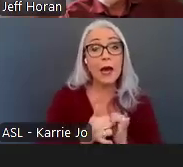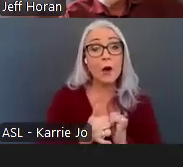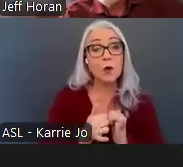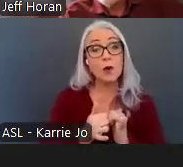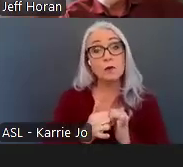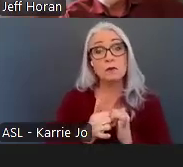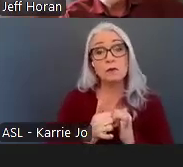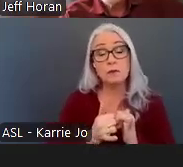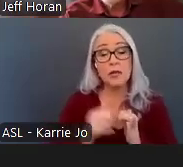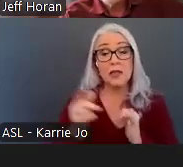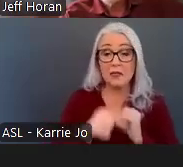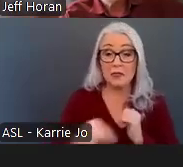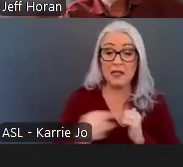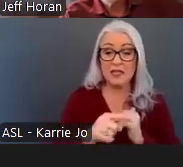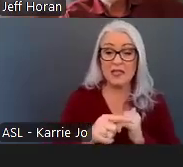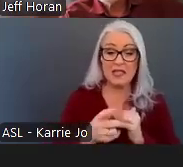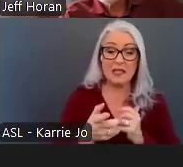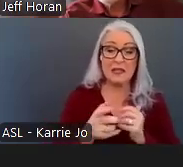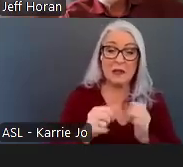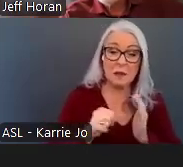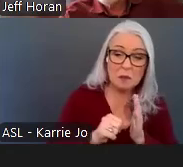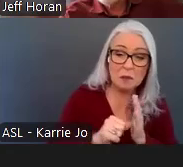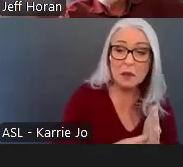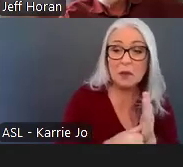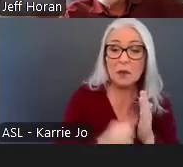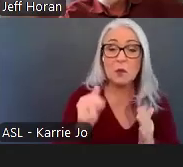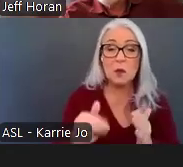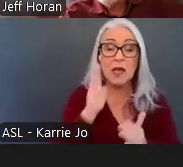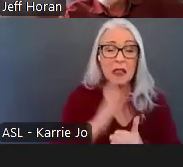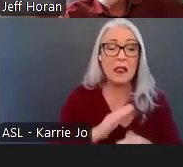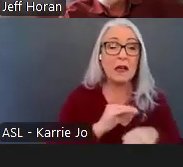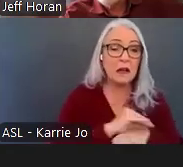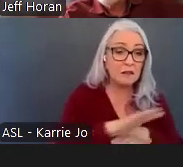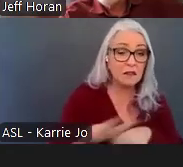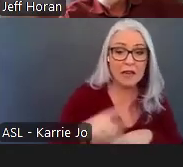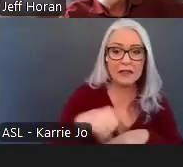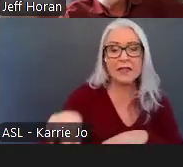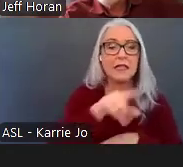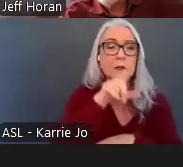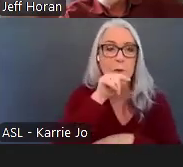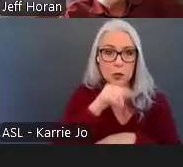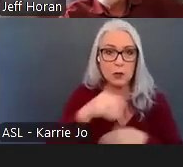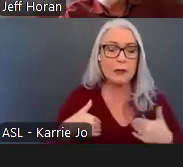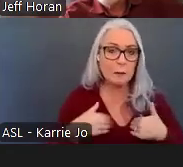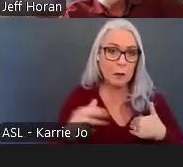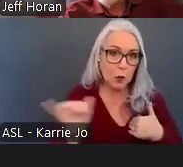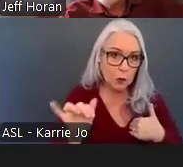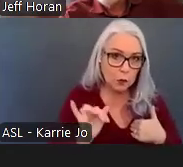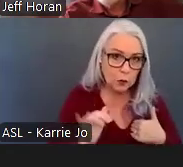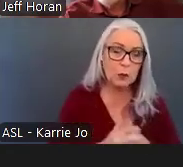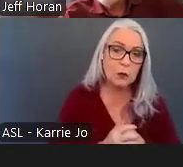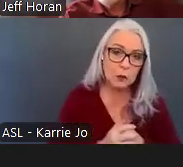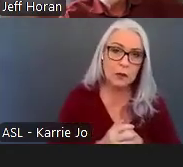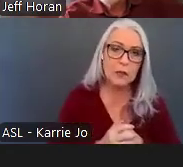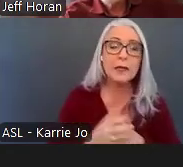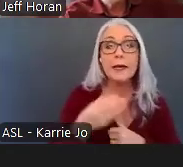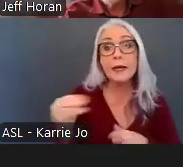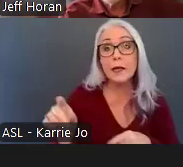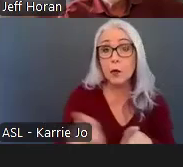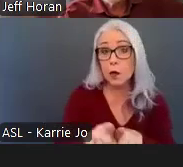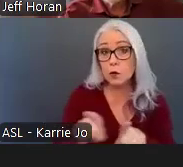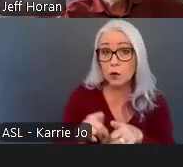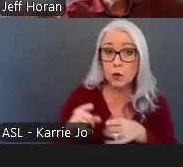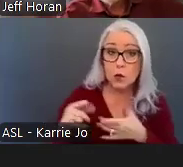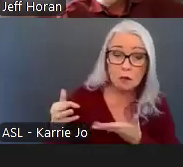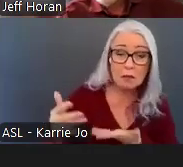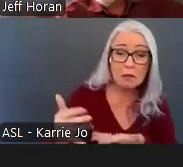intensity then affected those outcomes for those bird species as well. And those intensive harvesting accelerated